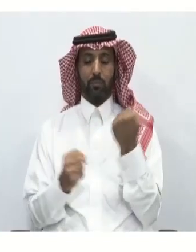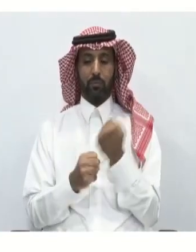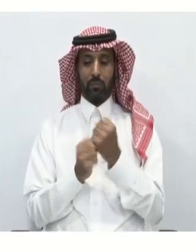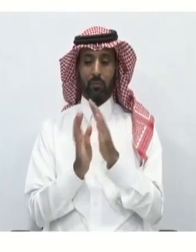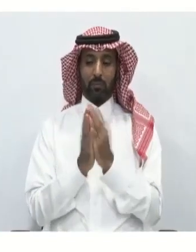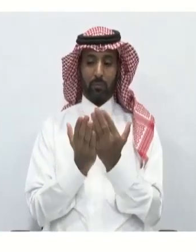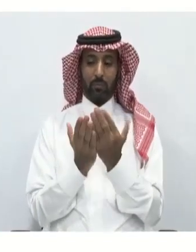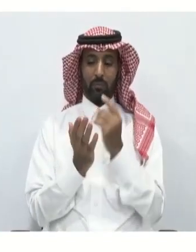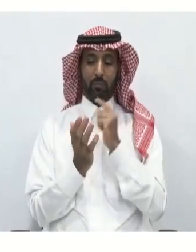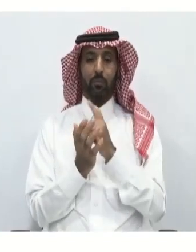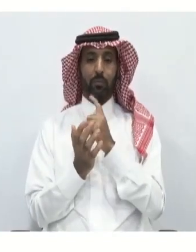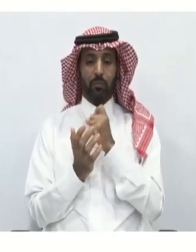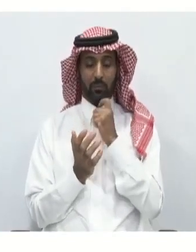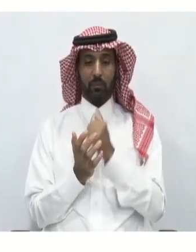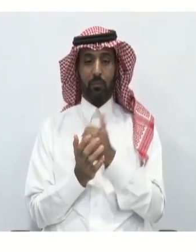workbook, page